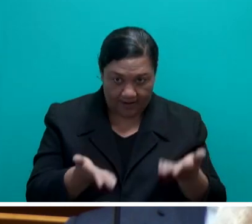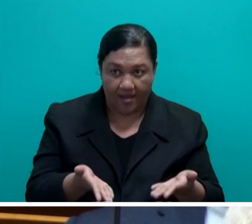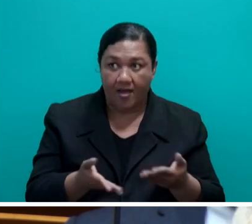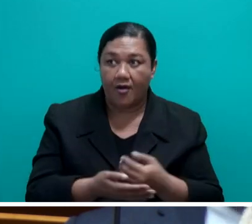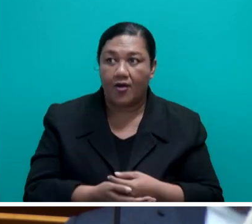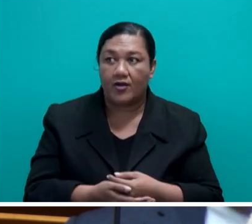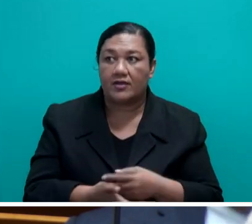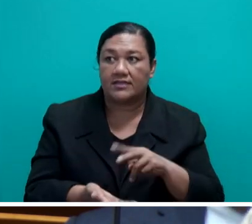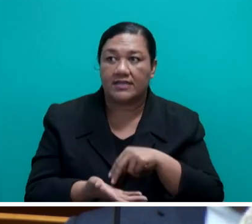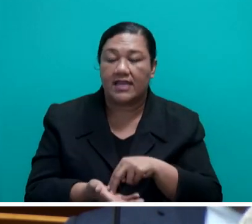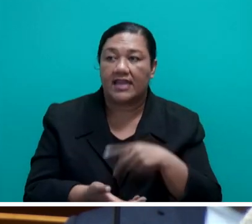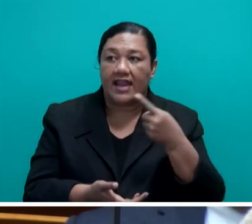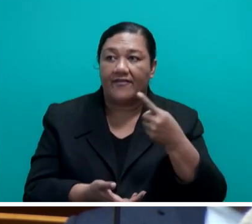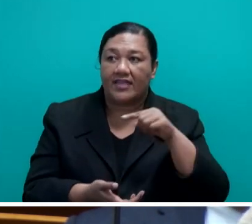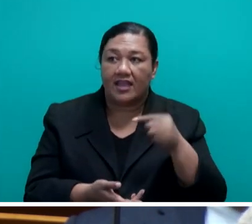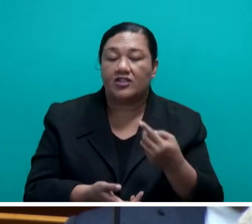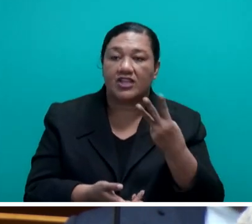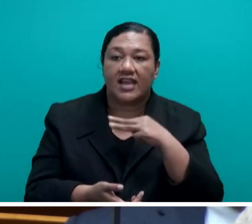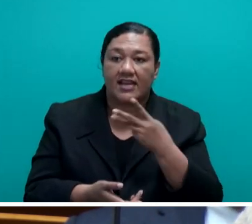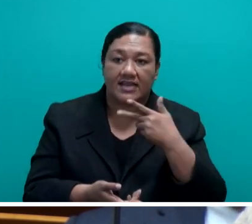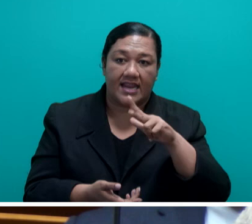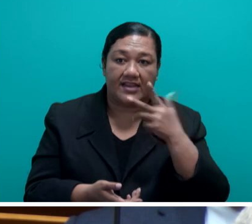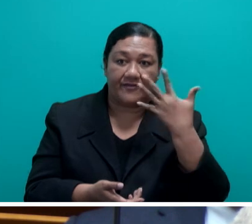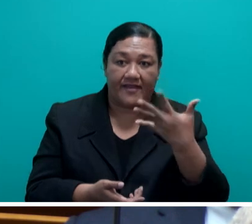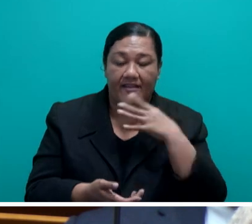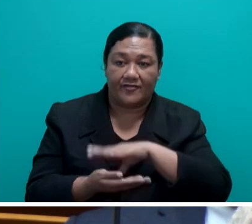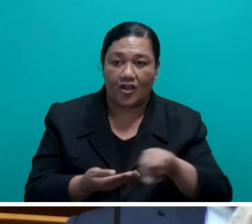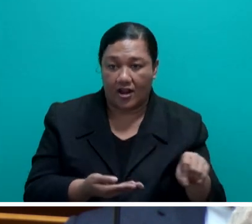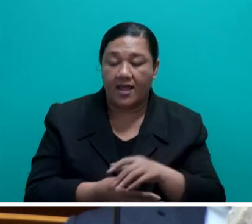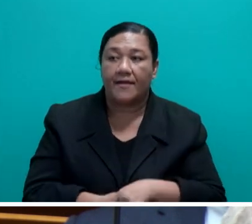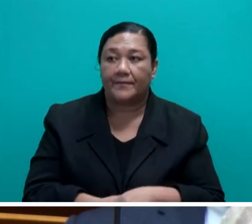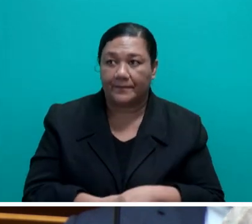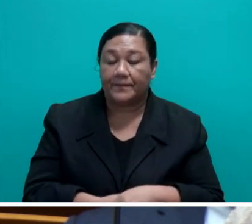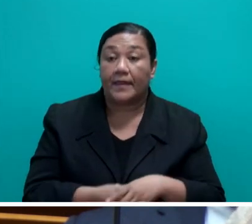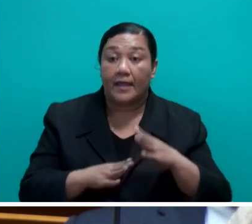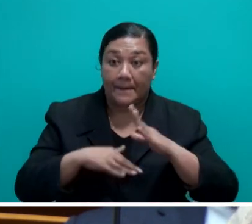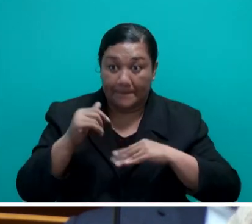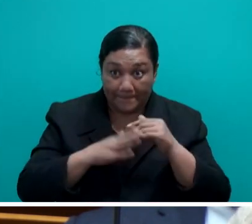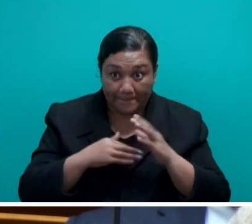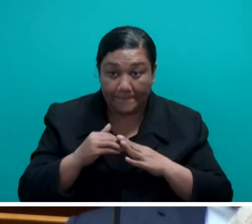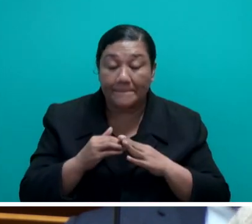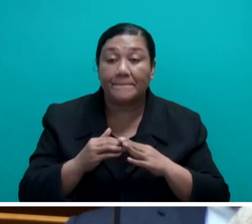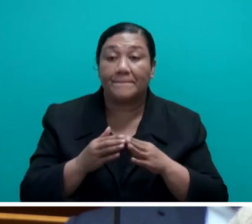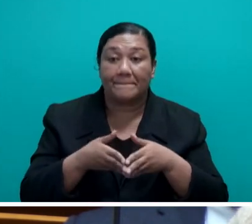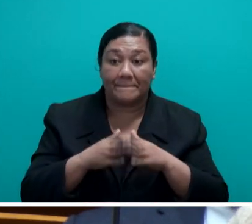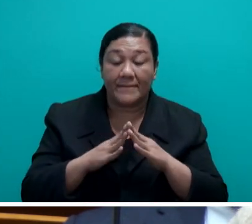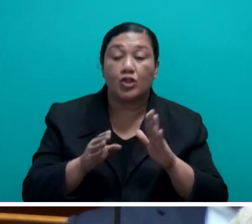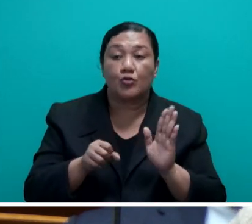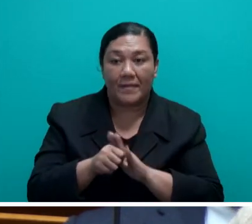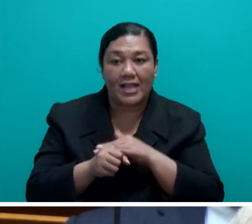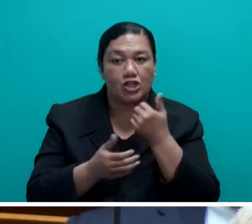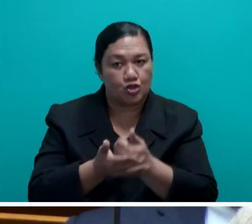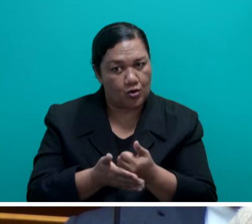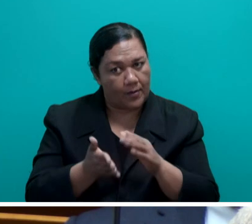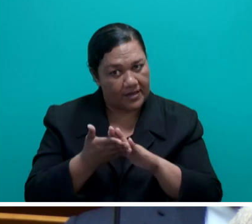at $11,385. This will continue until the community are safely moved to the permanent relocation site